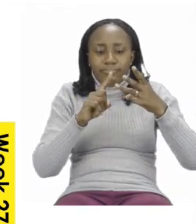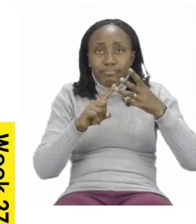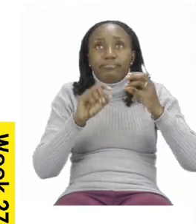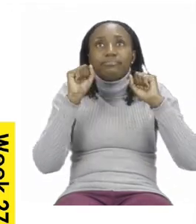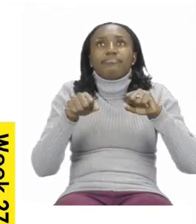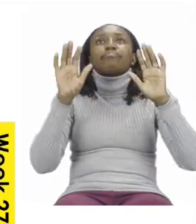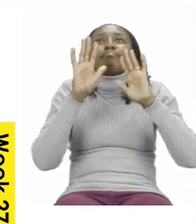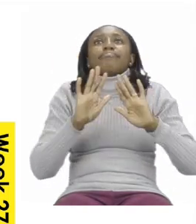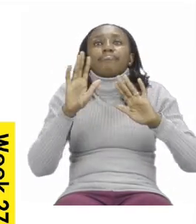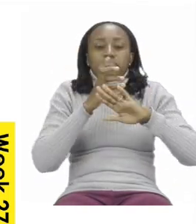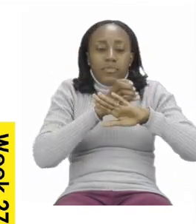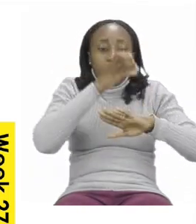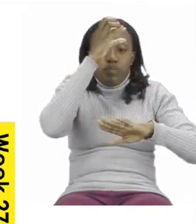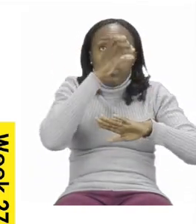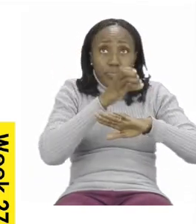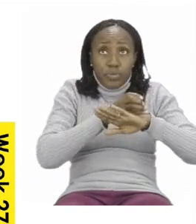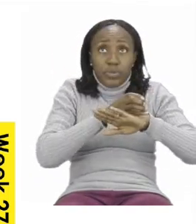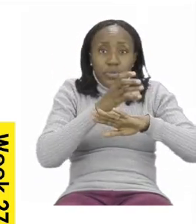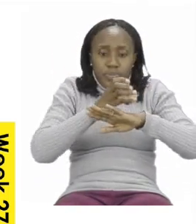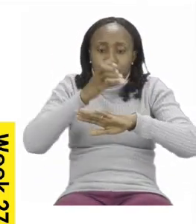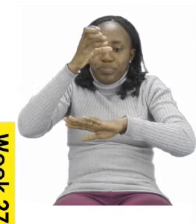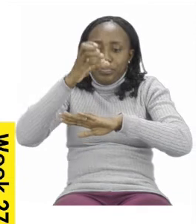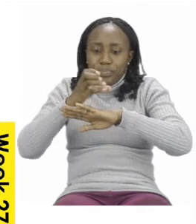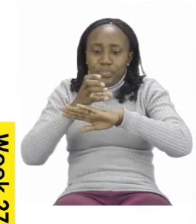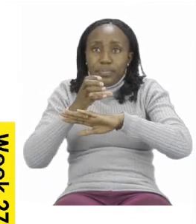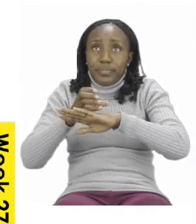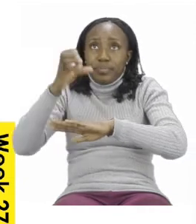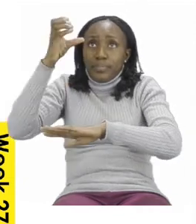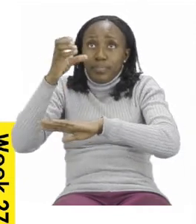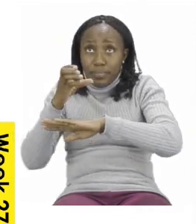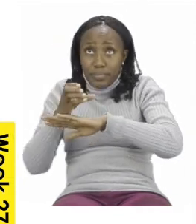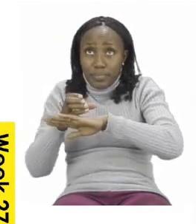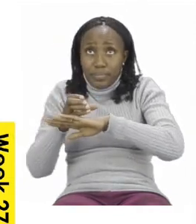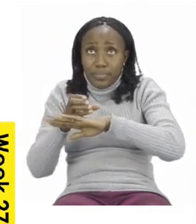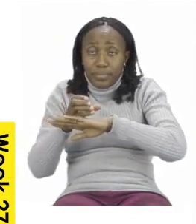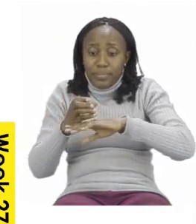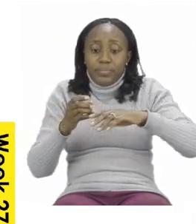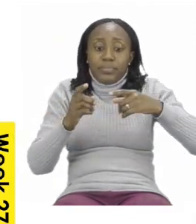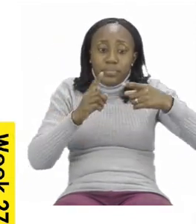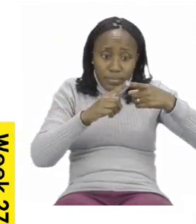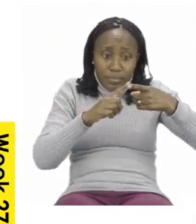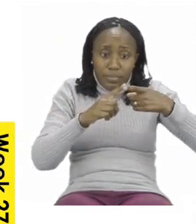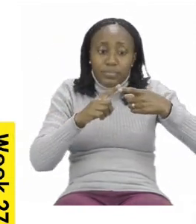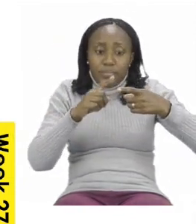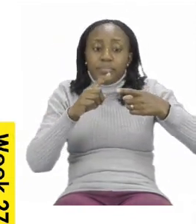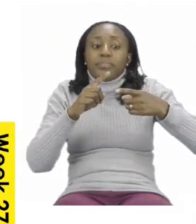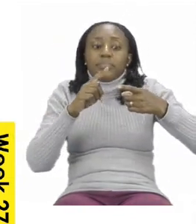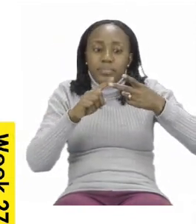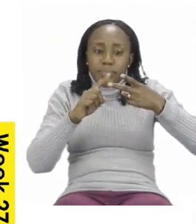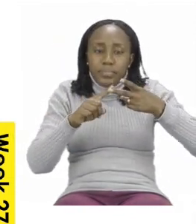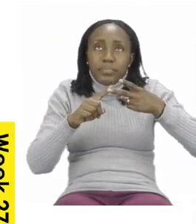or container. So let's count the containers one more time.